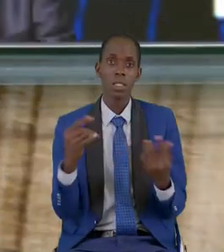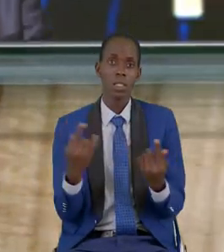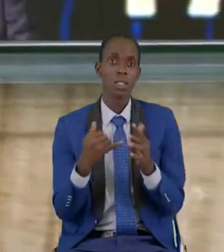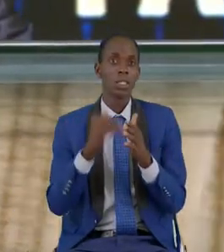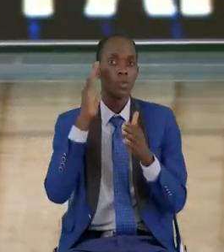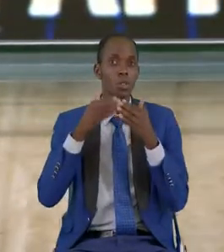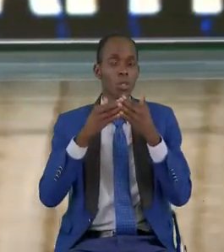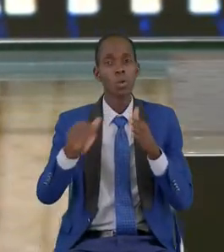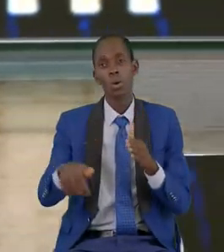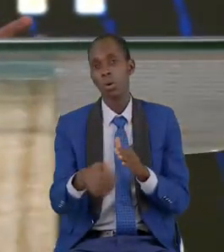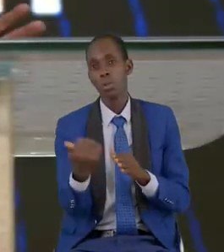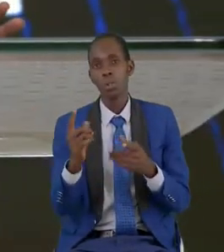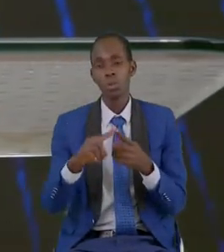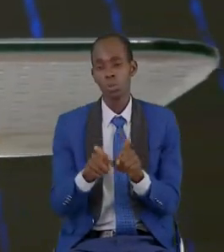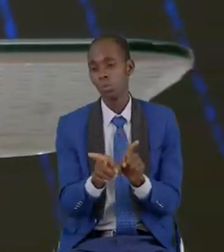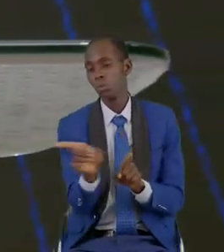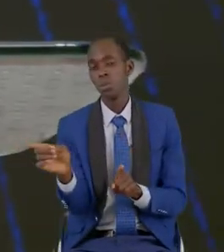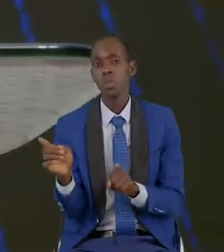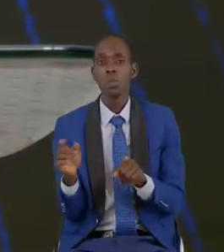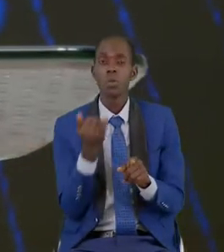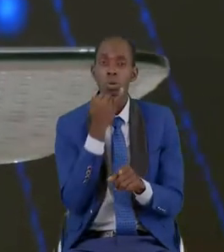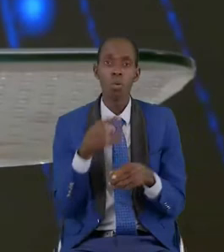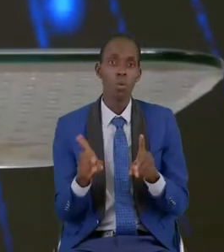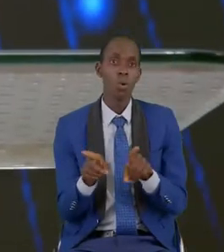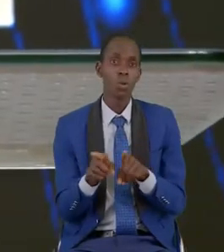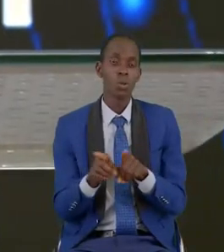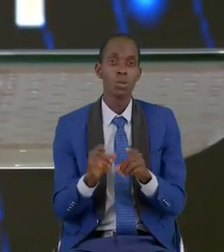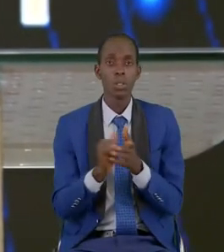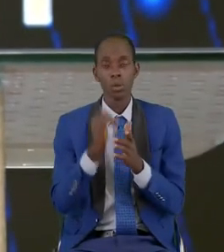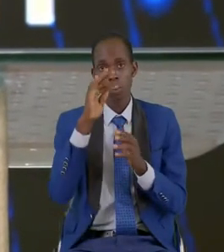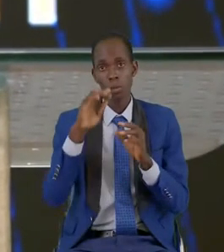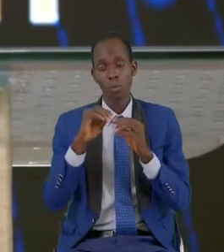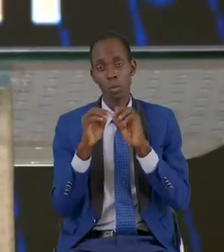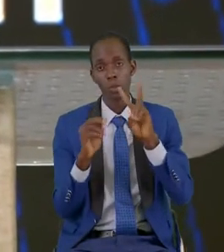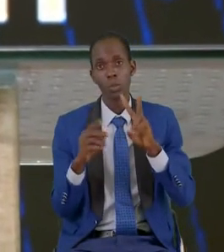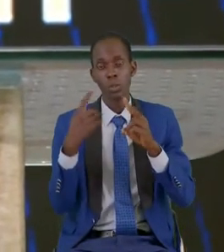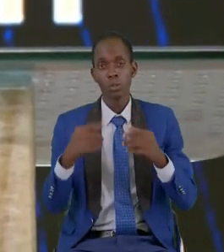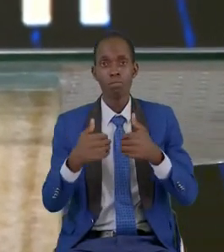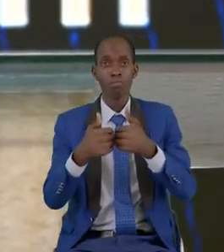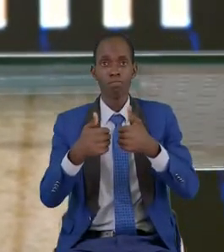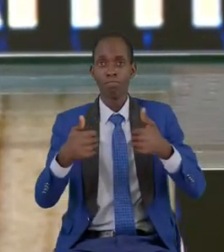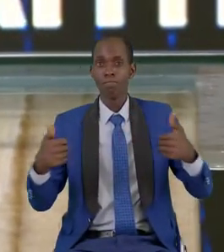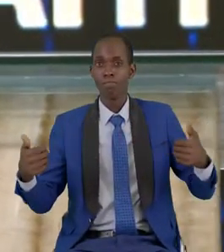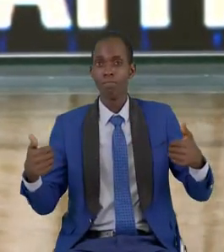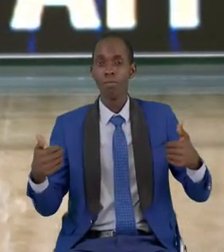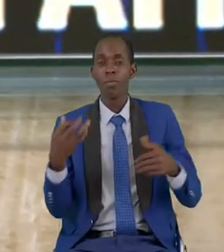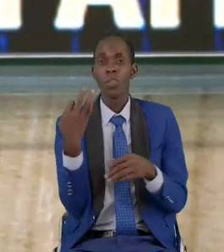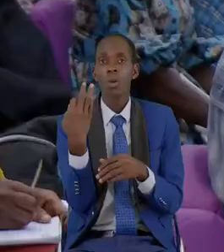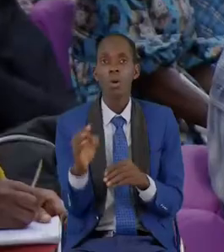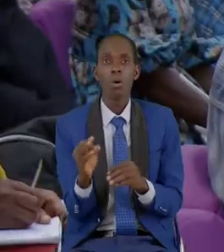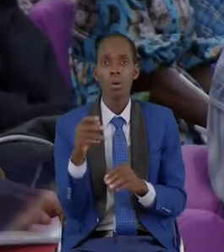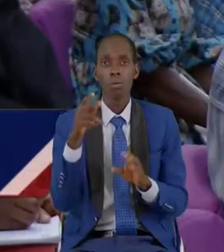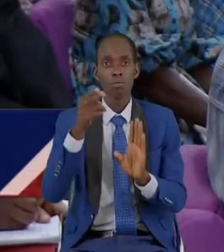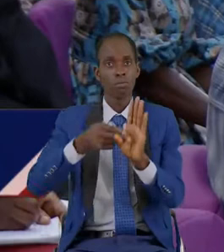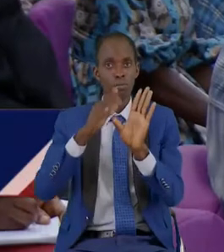astray to the dissembling of partners shaking by fear. Number three, the